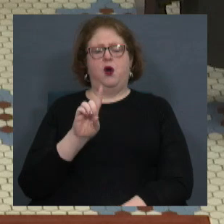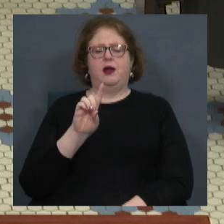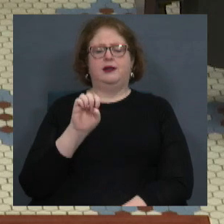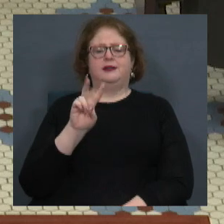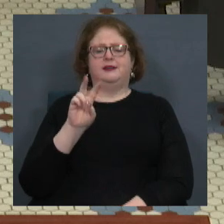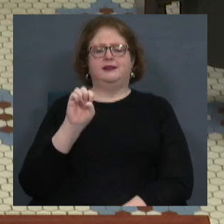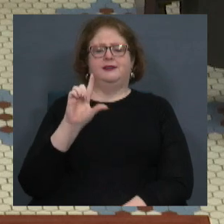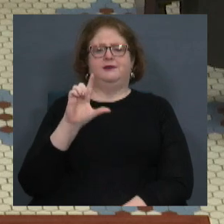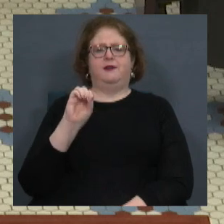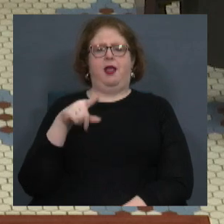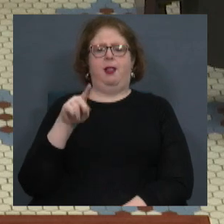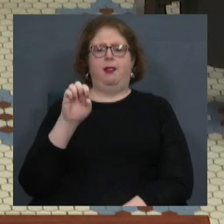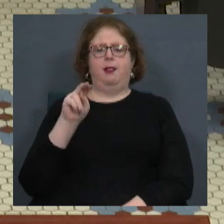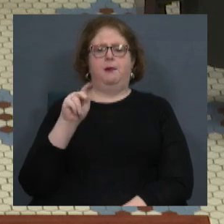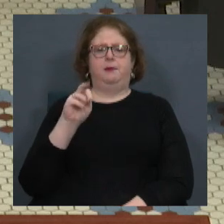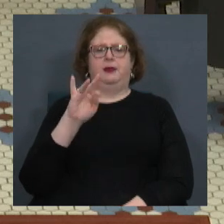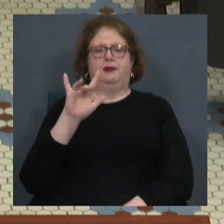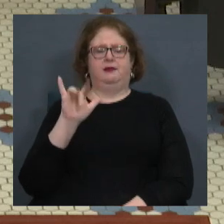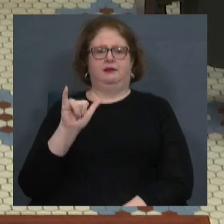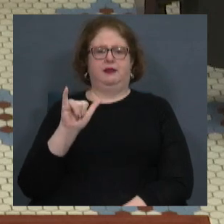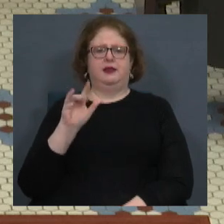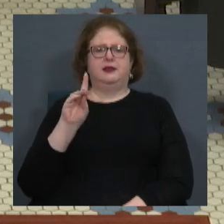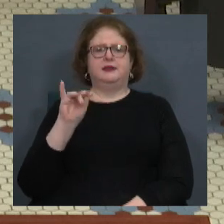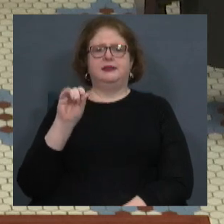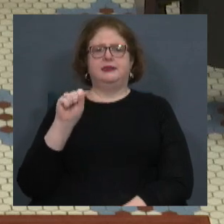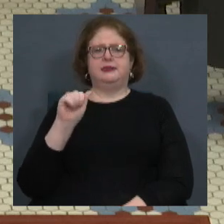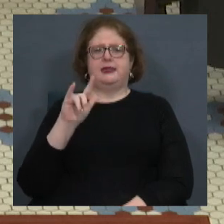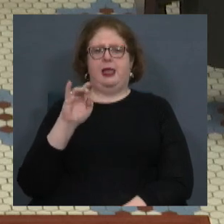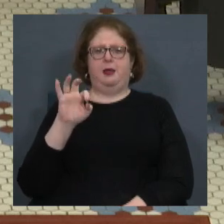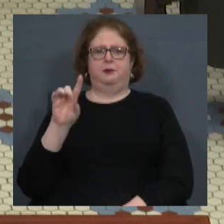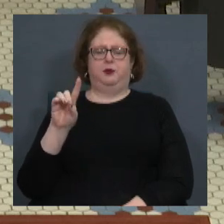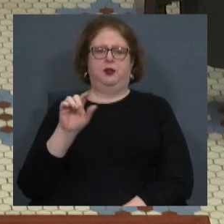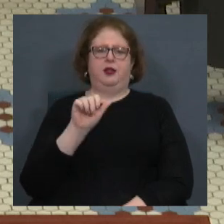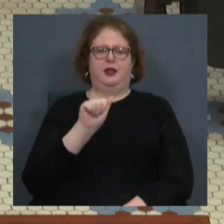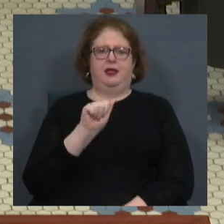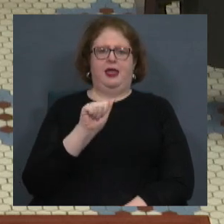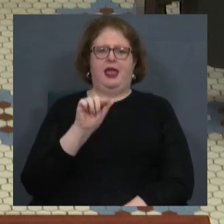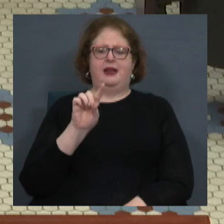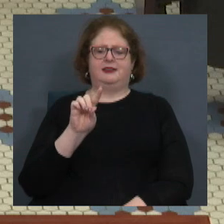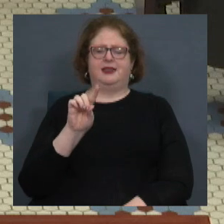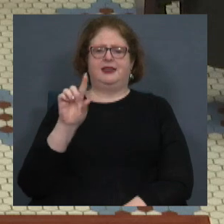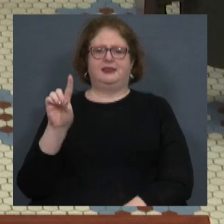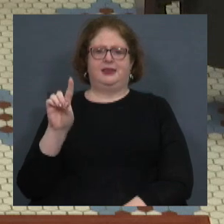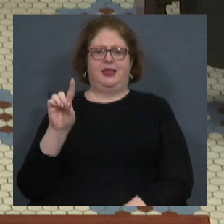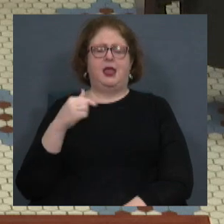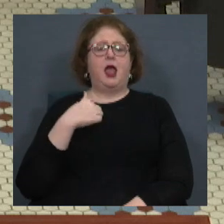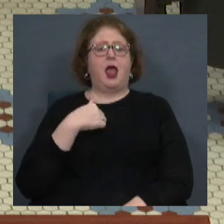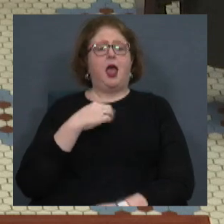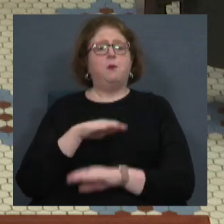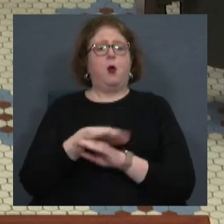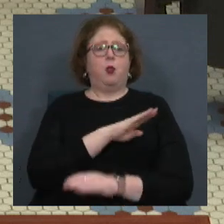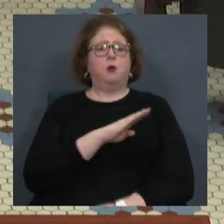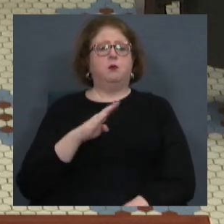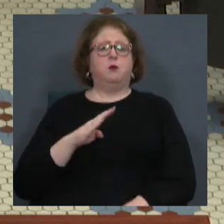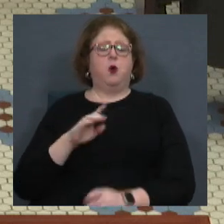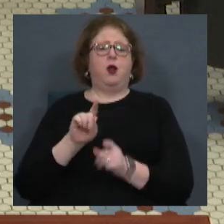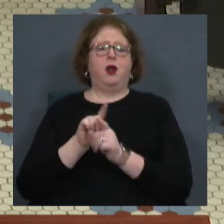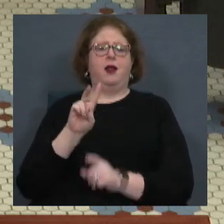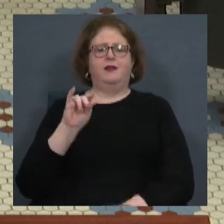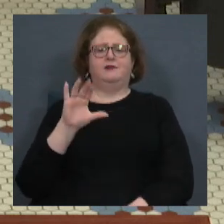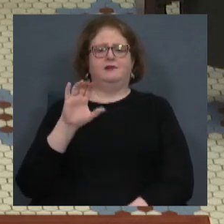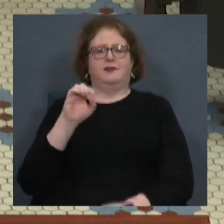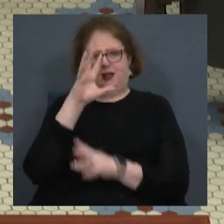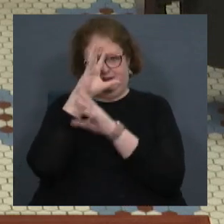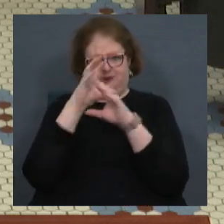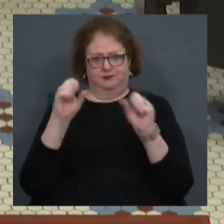AEDD for short, which I serve on the board of AEDD as the vice president. AEDD